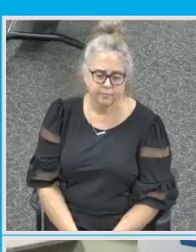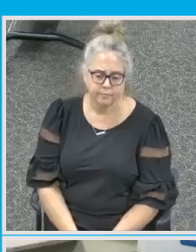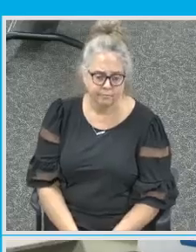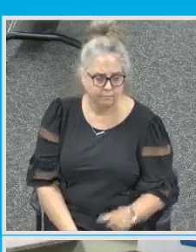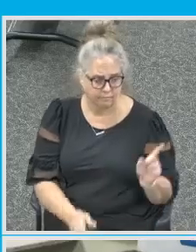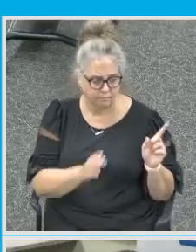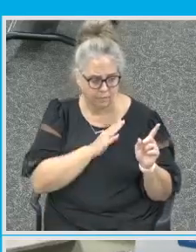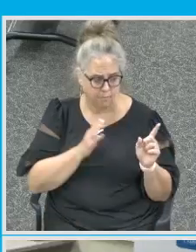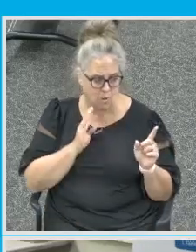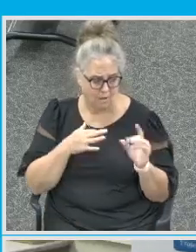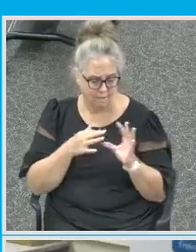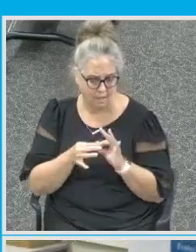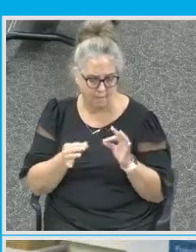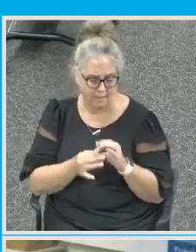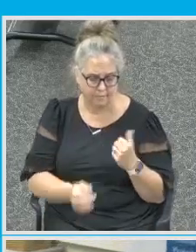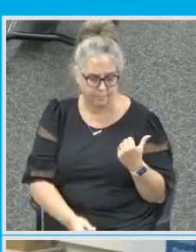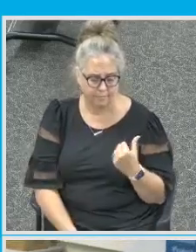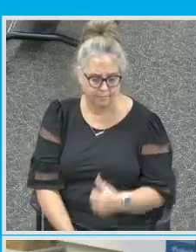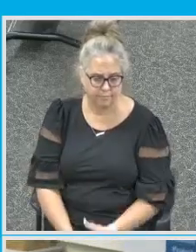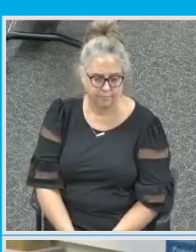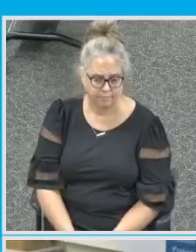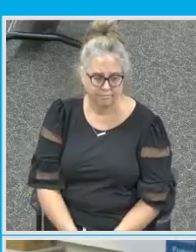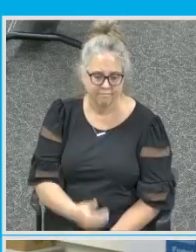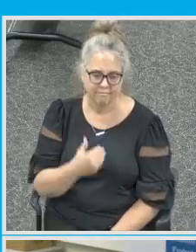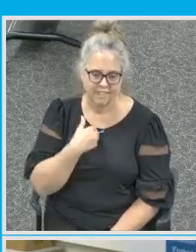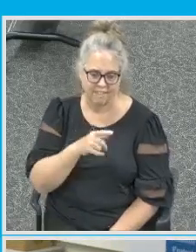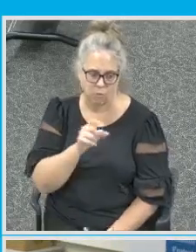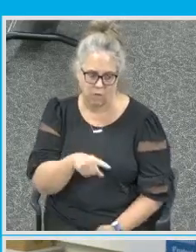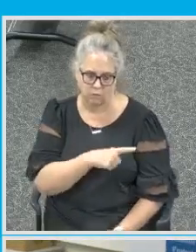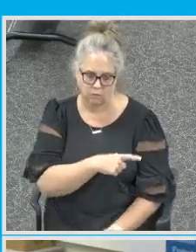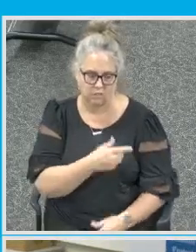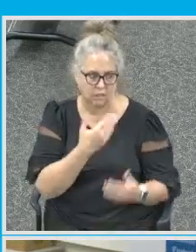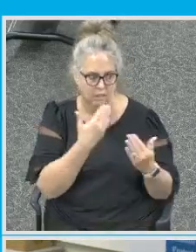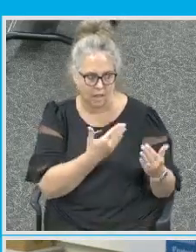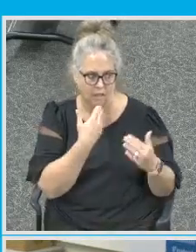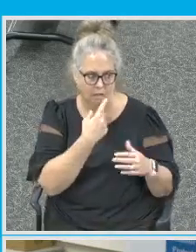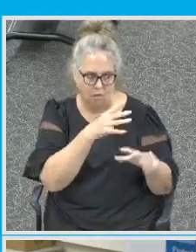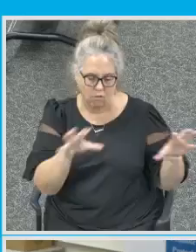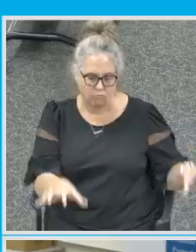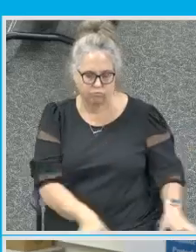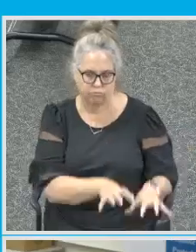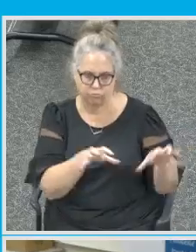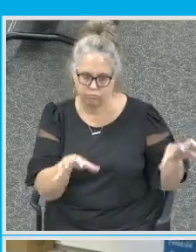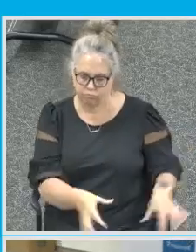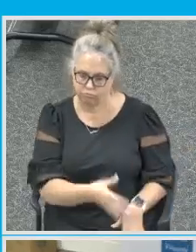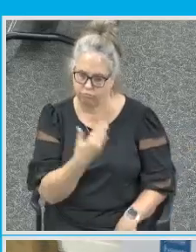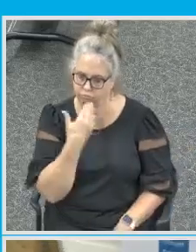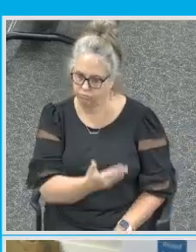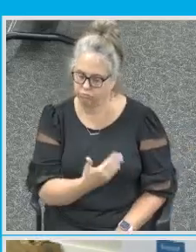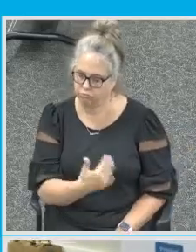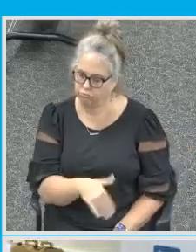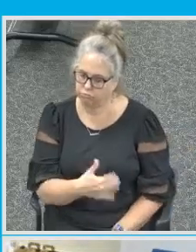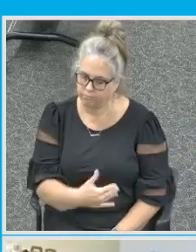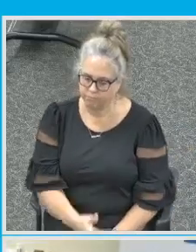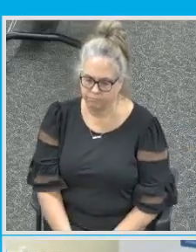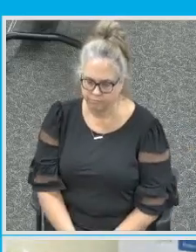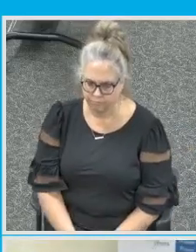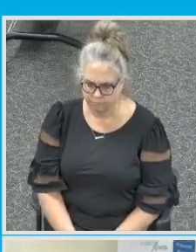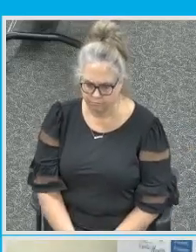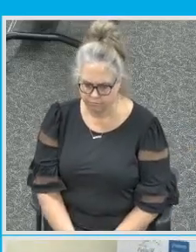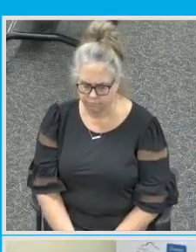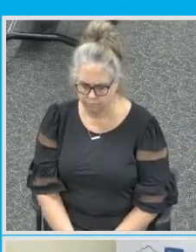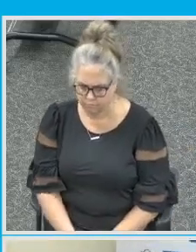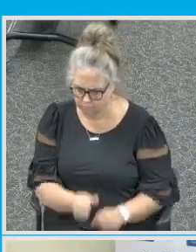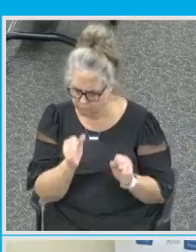Can I have a quick question? I also want to thank you for your work, but I think I might have an idea, but can you re-emphasize what some of the